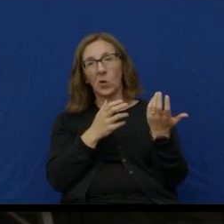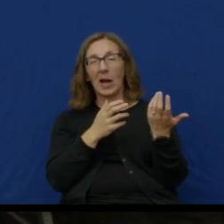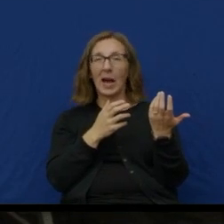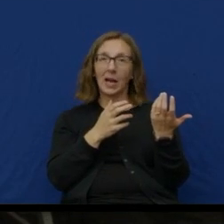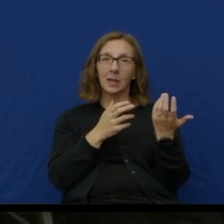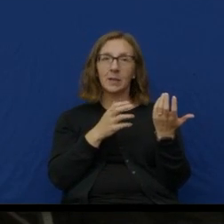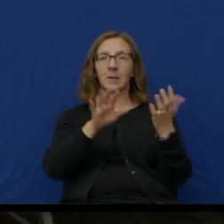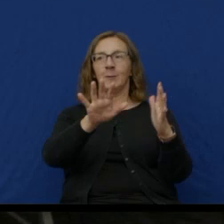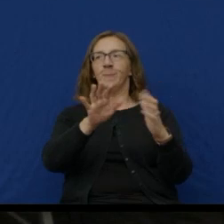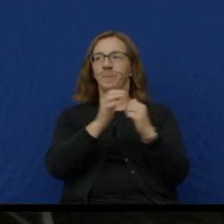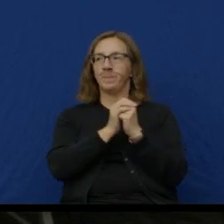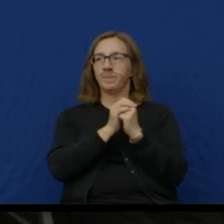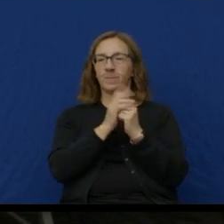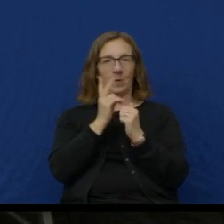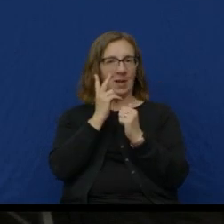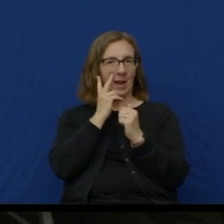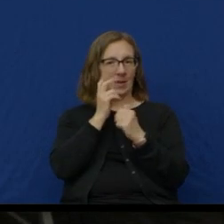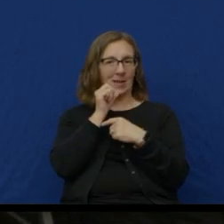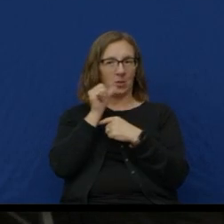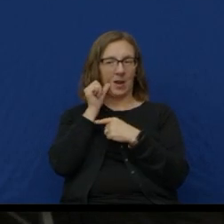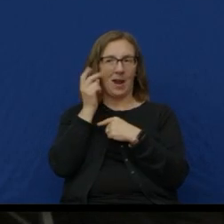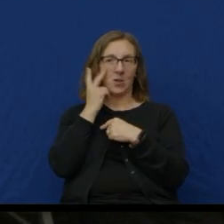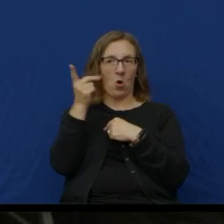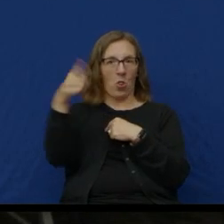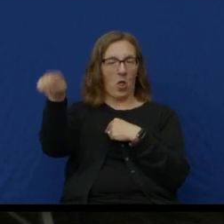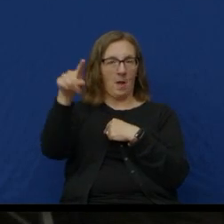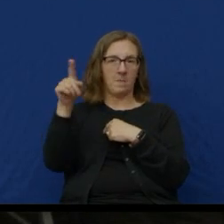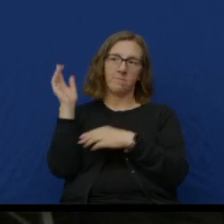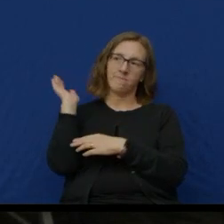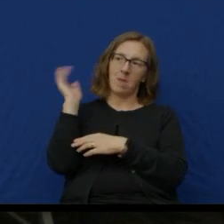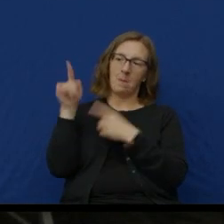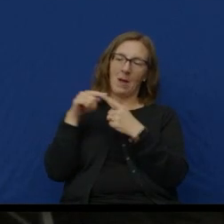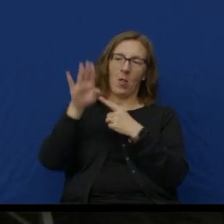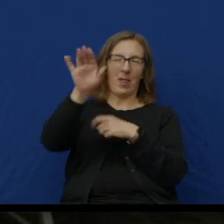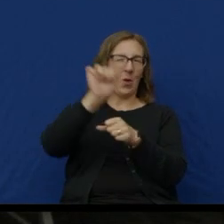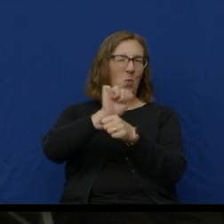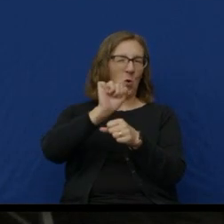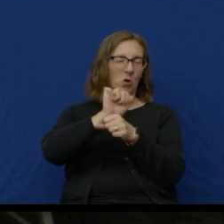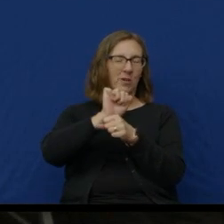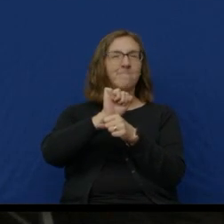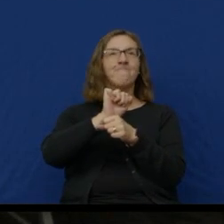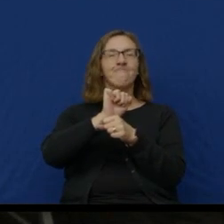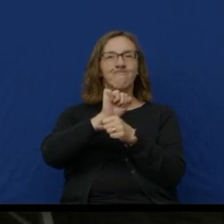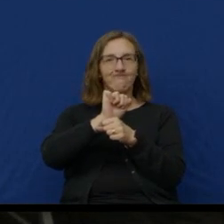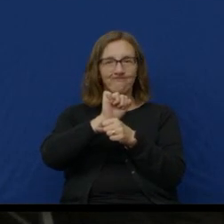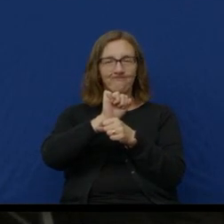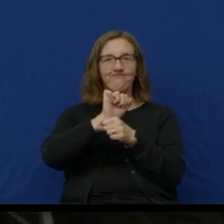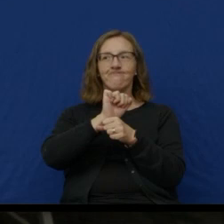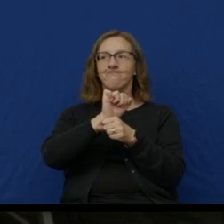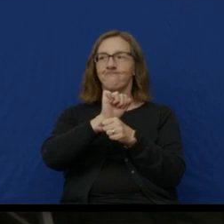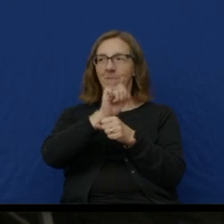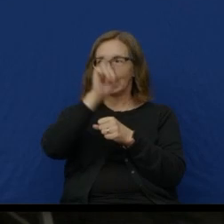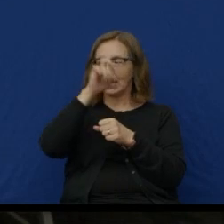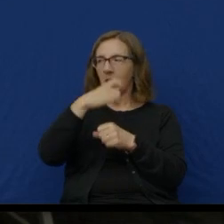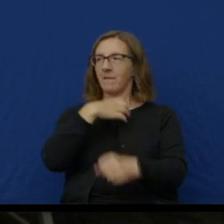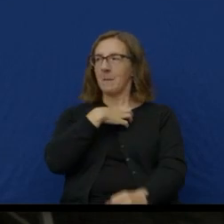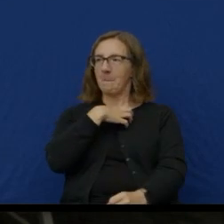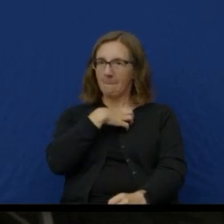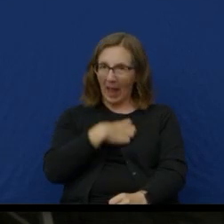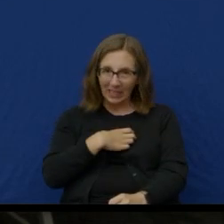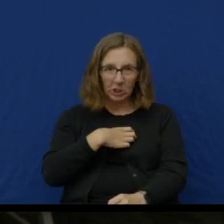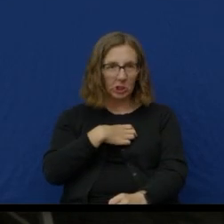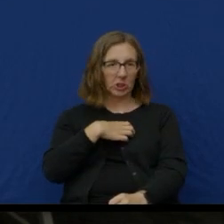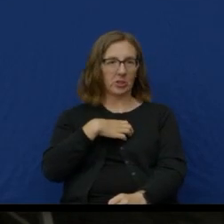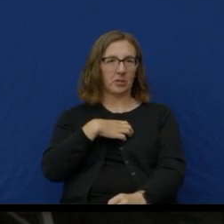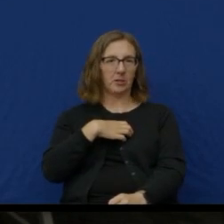And when I saw those folks yesterday presenting what they're doing, we need to have, you know, passion going through this state that everybody